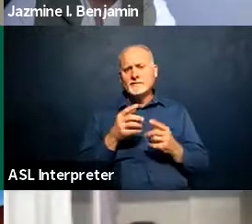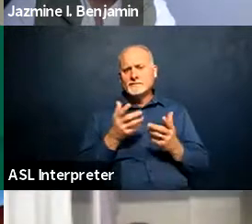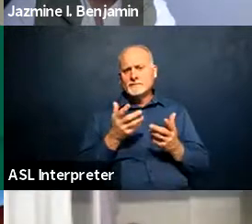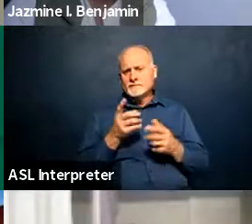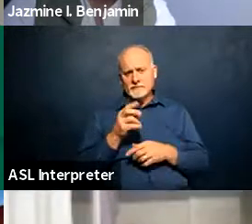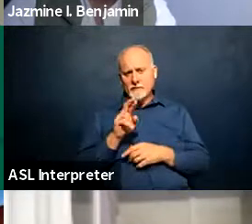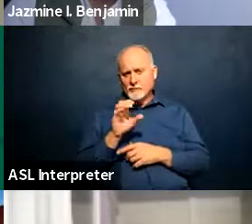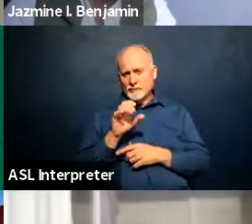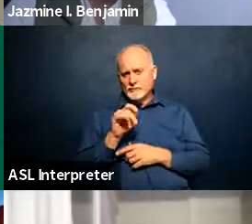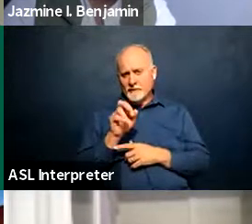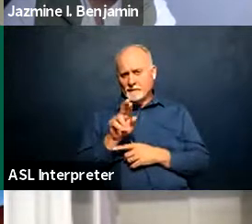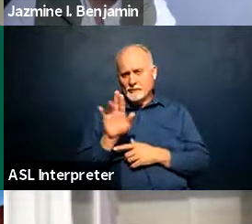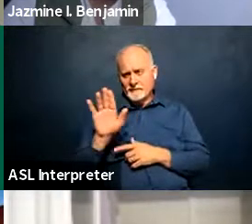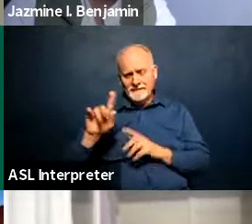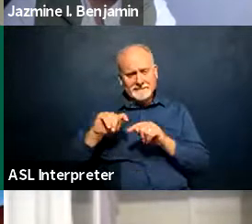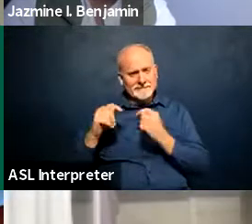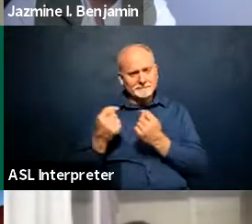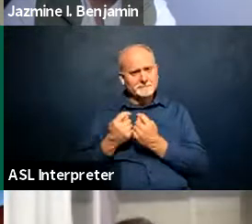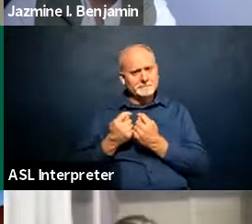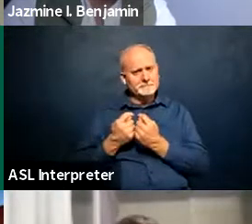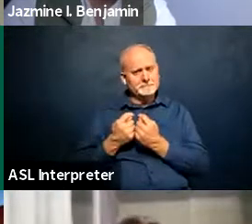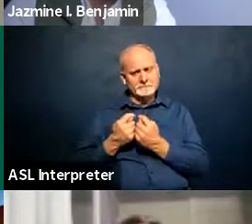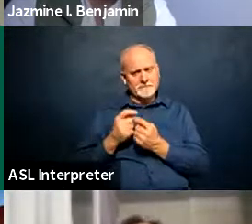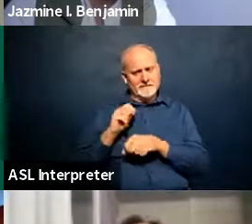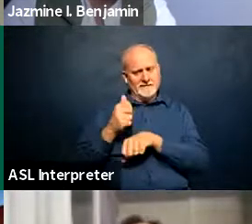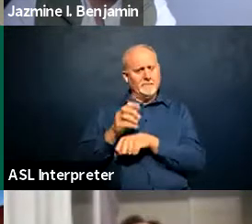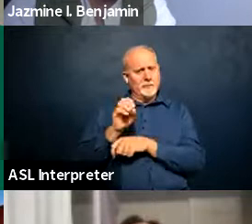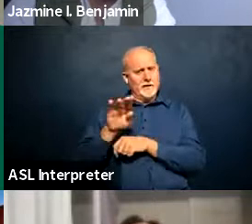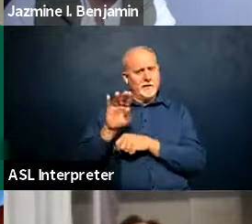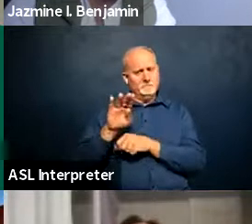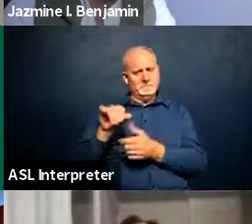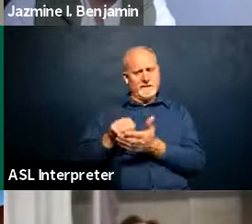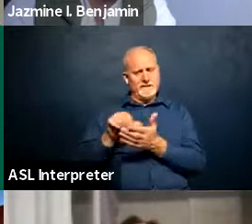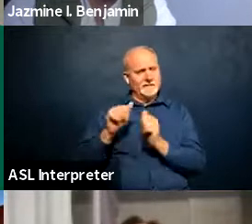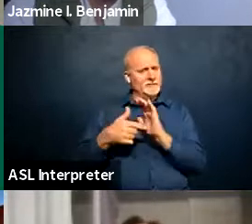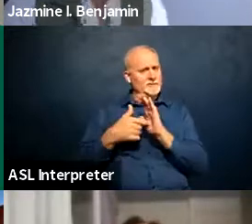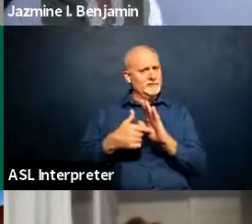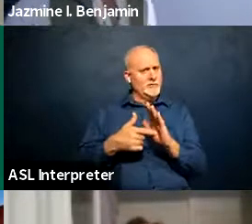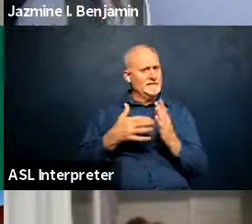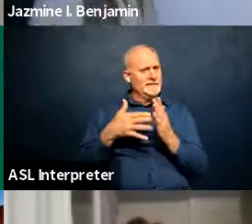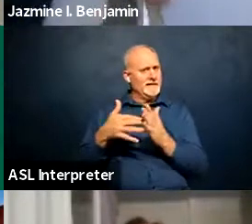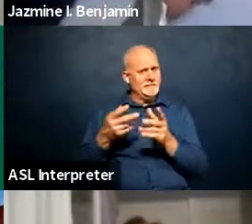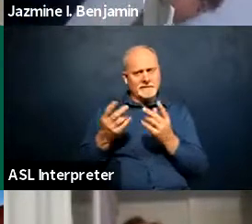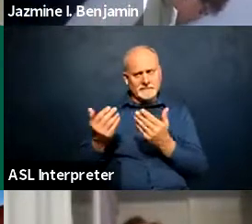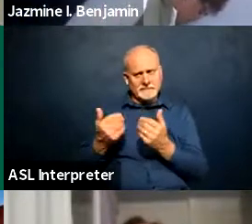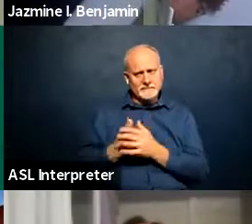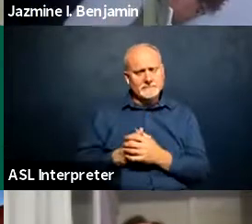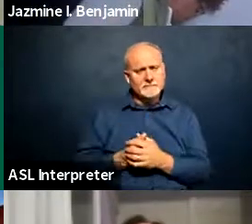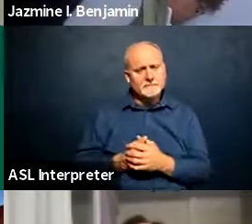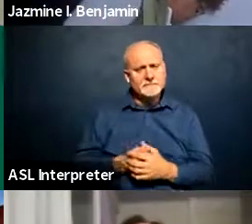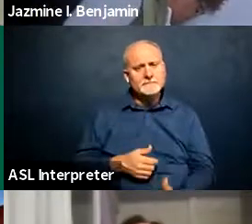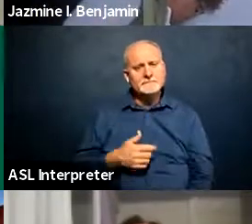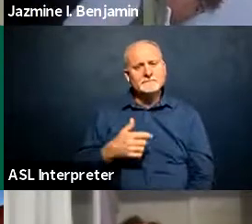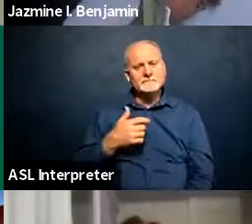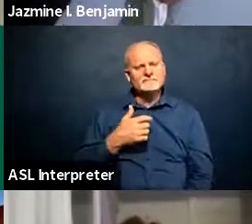Dr. Carver's team I know has made a website that can show study spaces, so. Sure, I'll